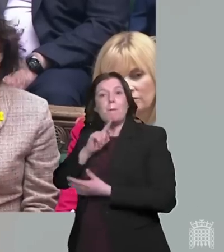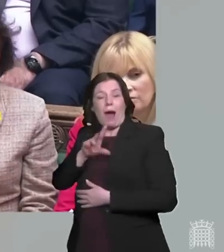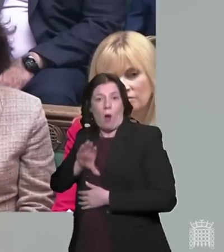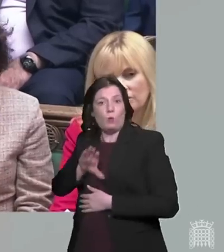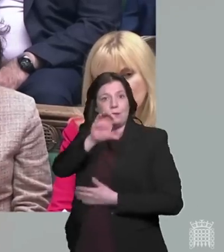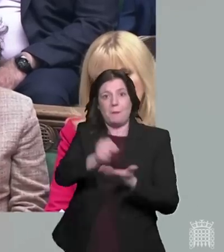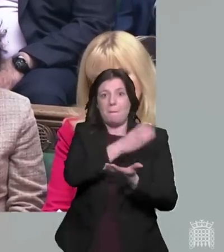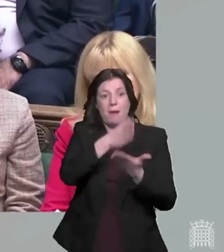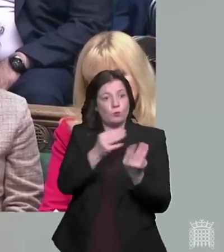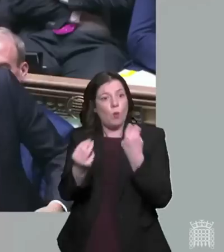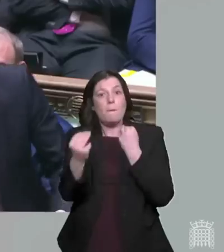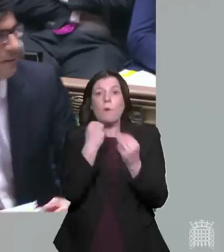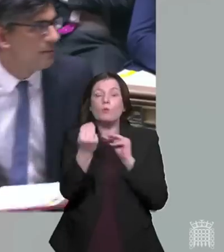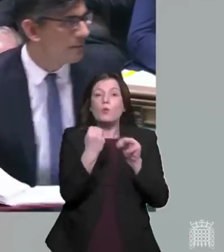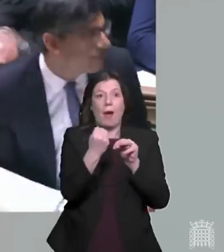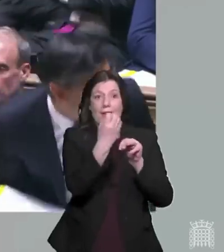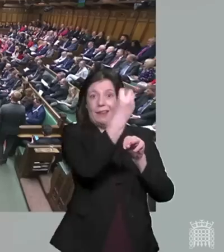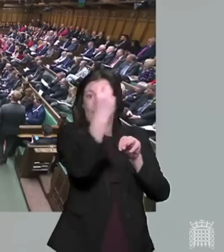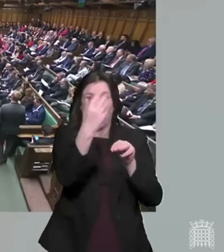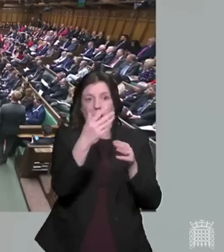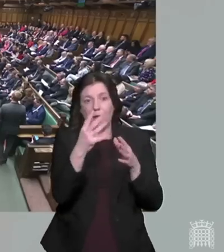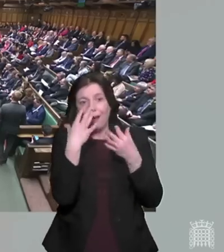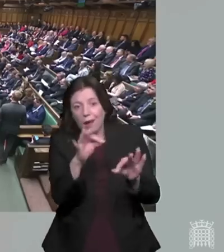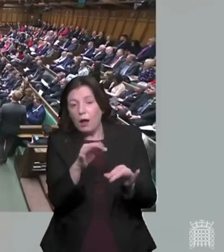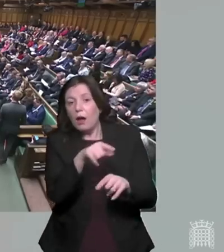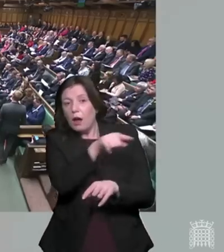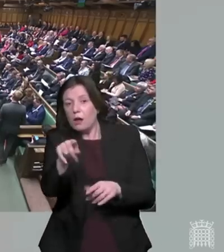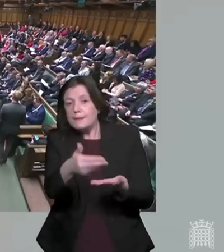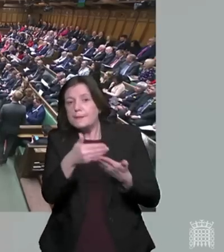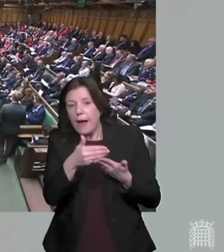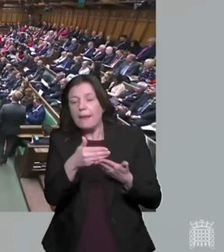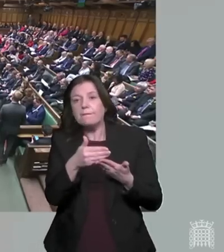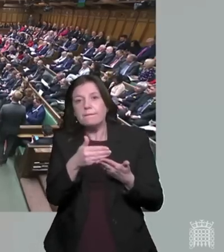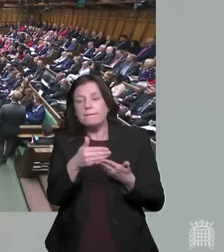safety improvements across the entire network. Angela Richardson.